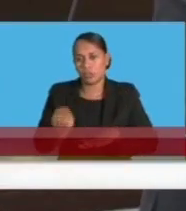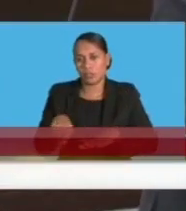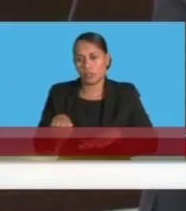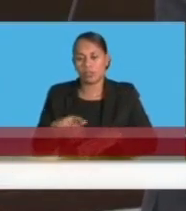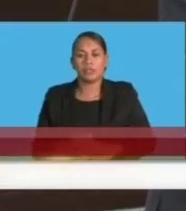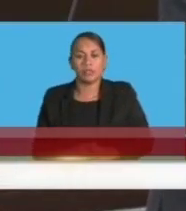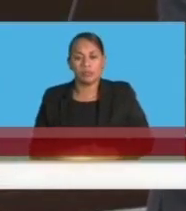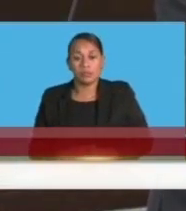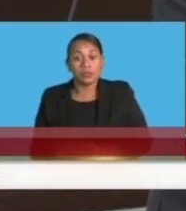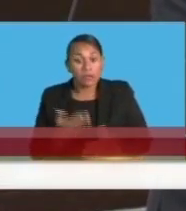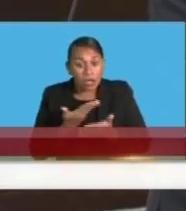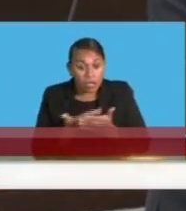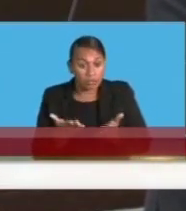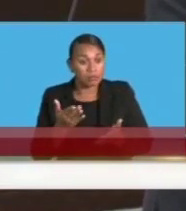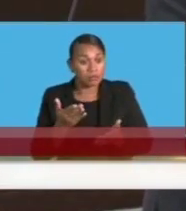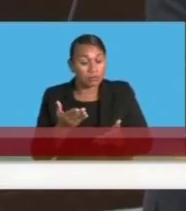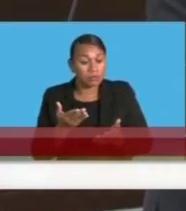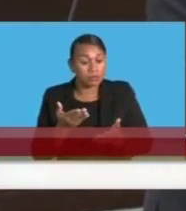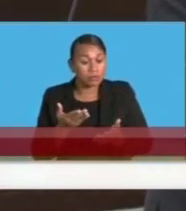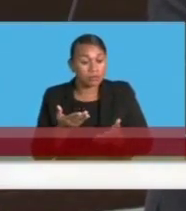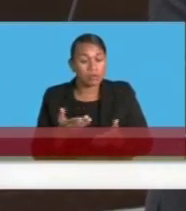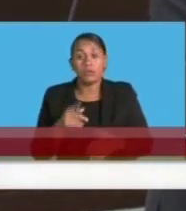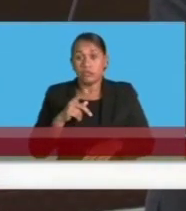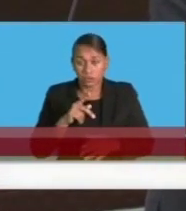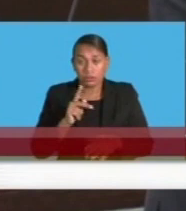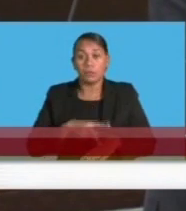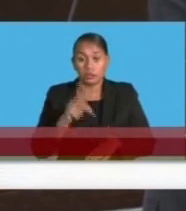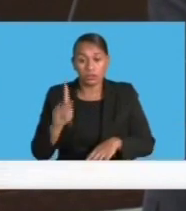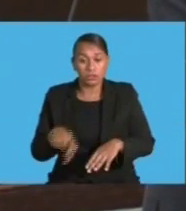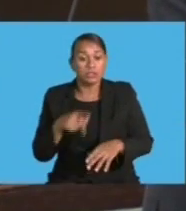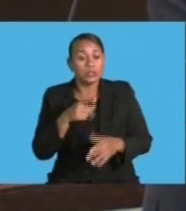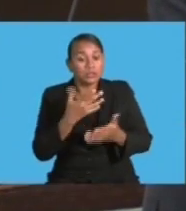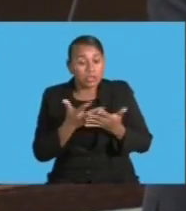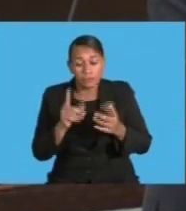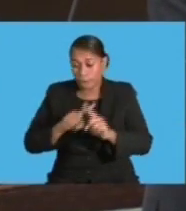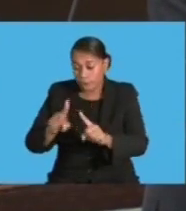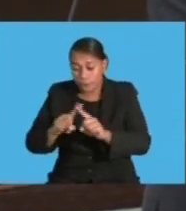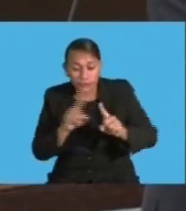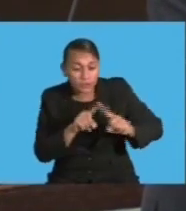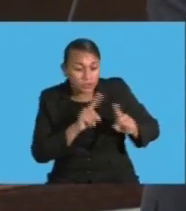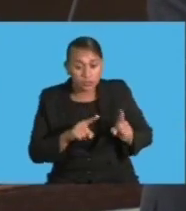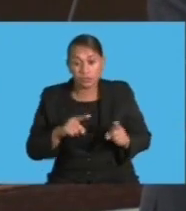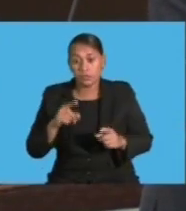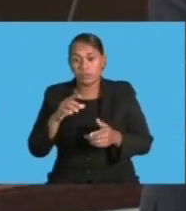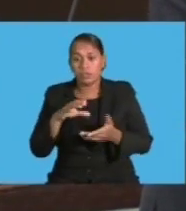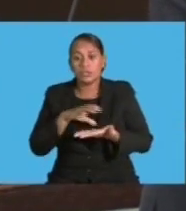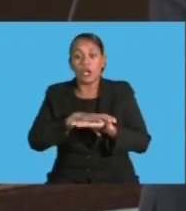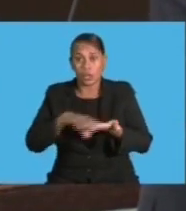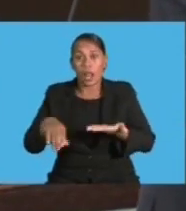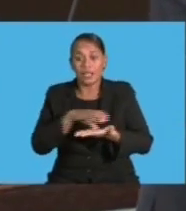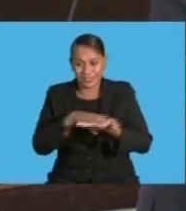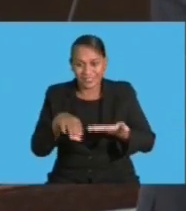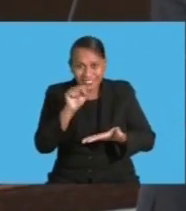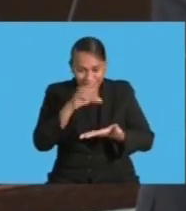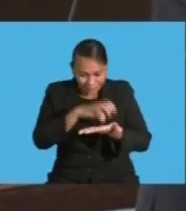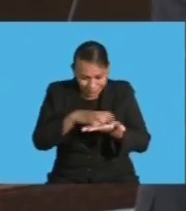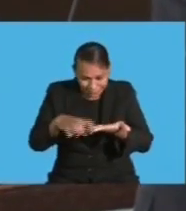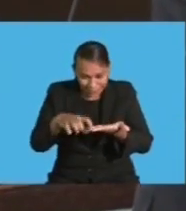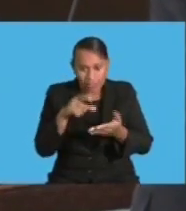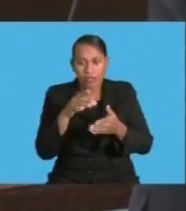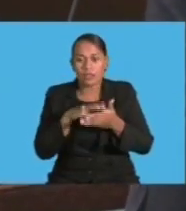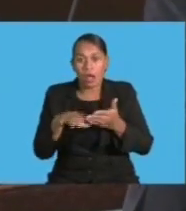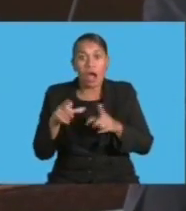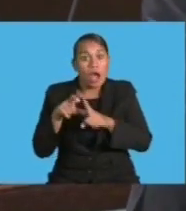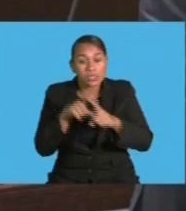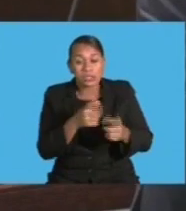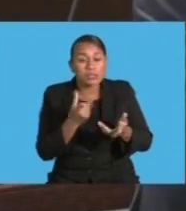upgraded e-passports will contain a new range of security features that will make it more difficult for people to illegally